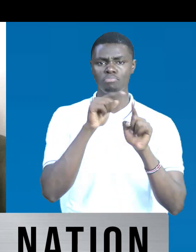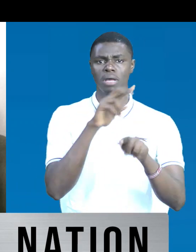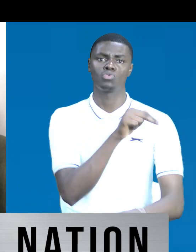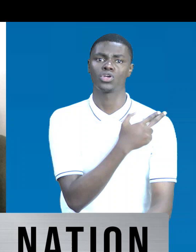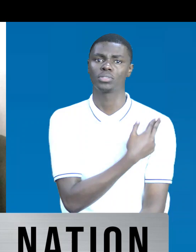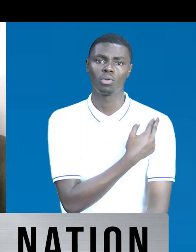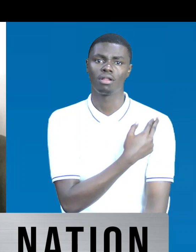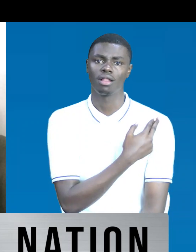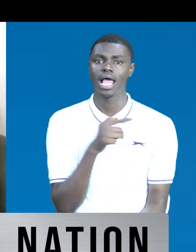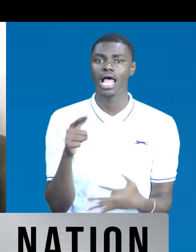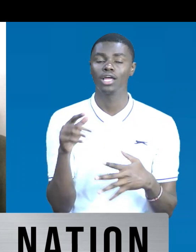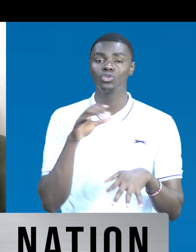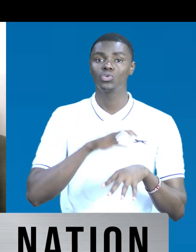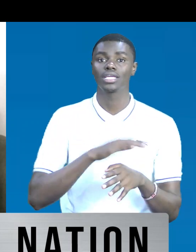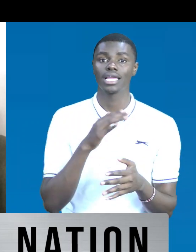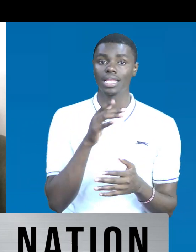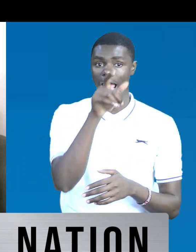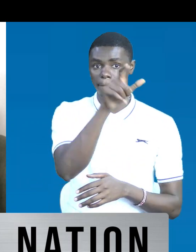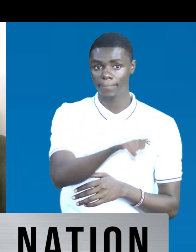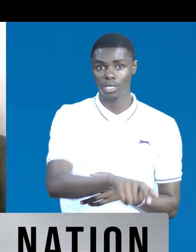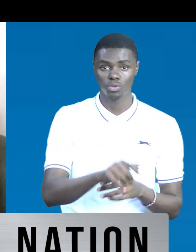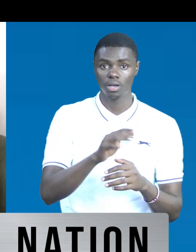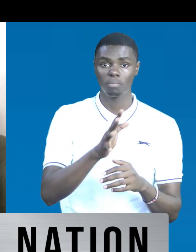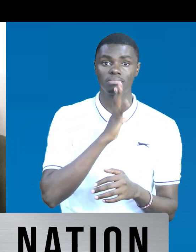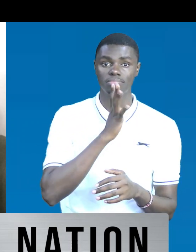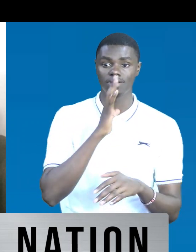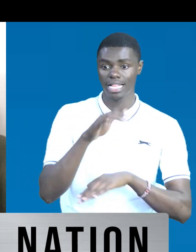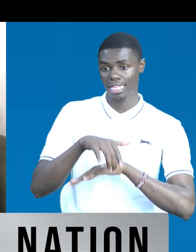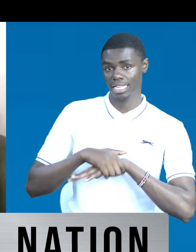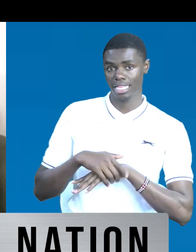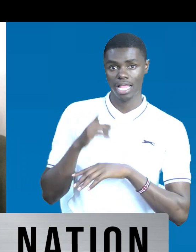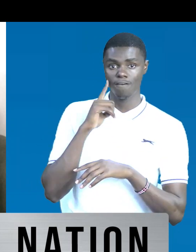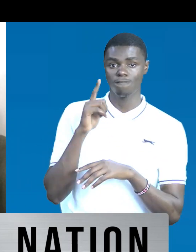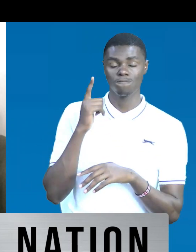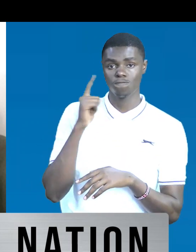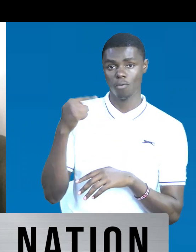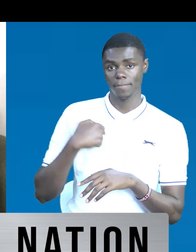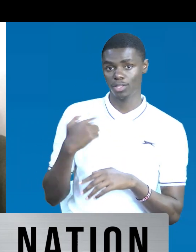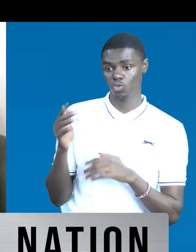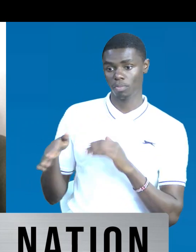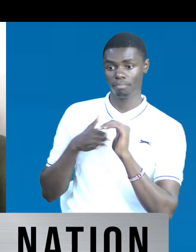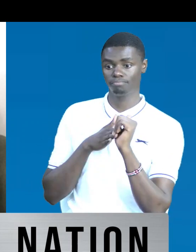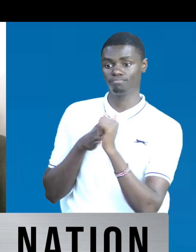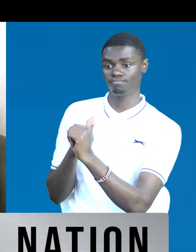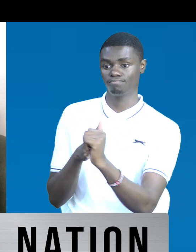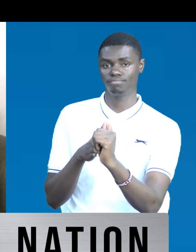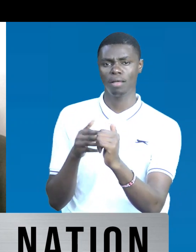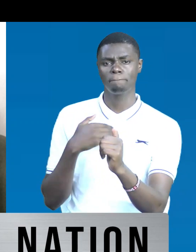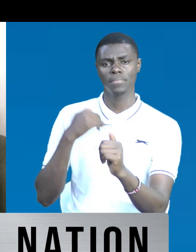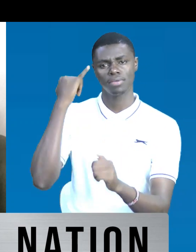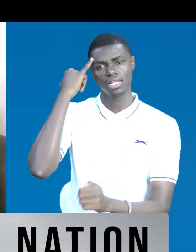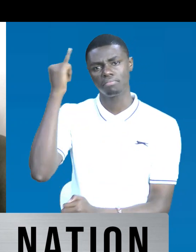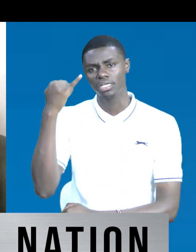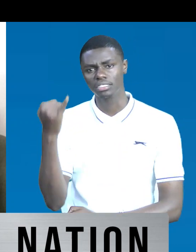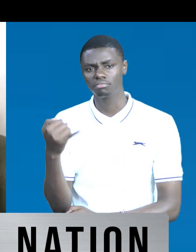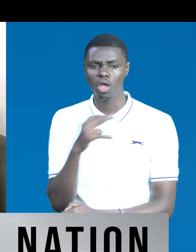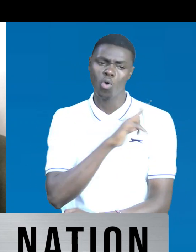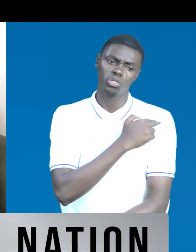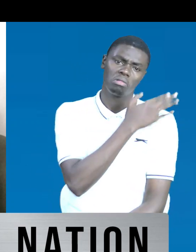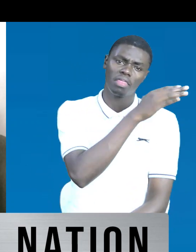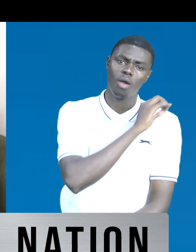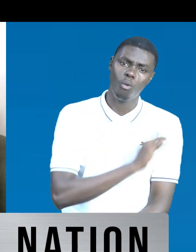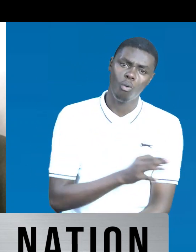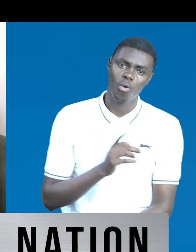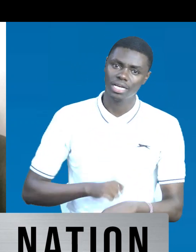hospital. To get somebody who could speak in English for me to be guided. So I'm imagining there won't be any hospital there